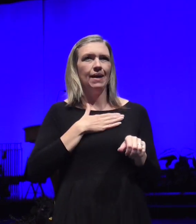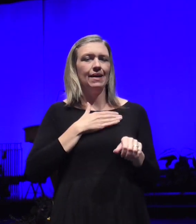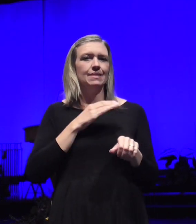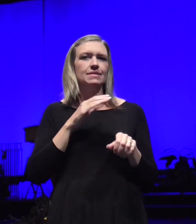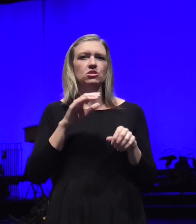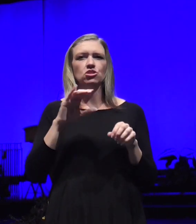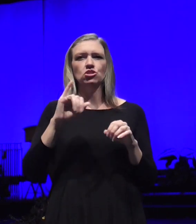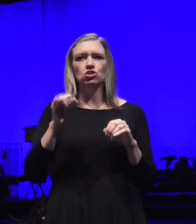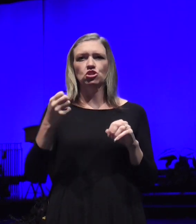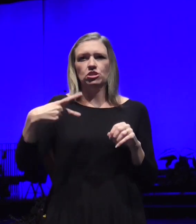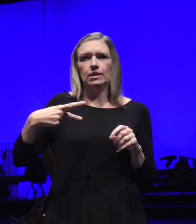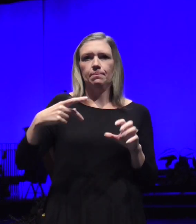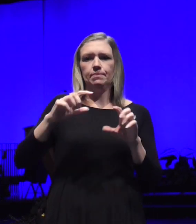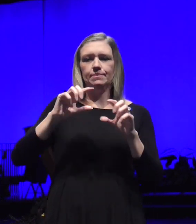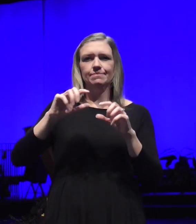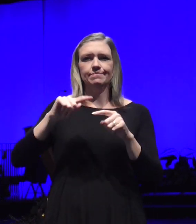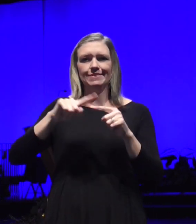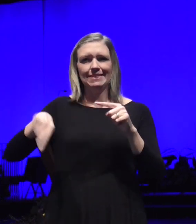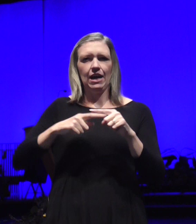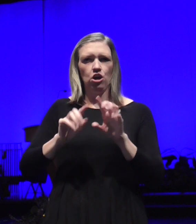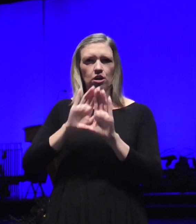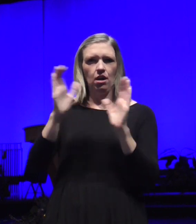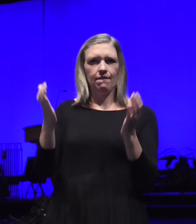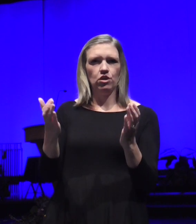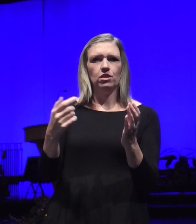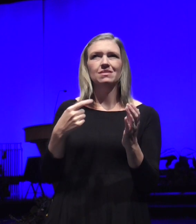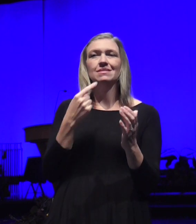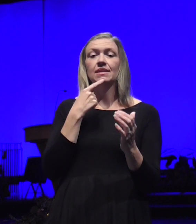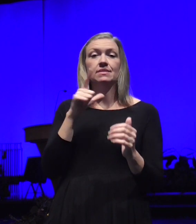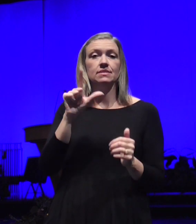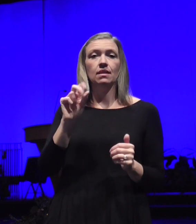my Jeep that says, "Love wins."